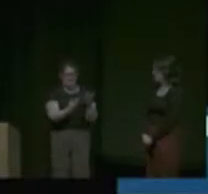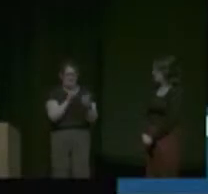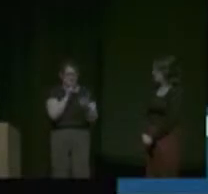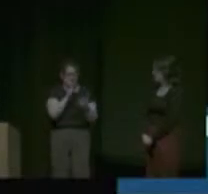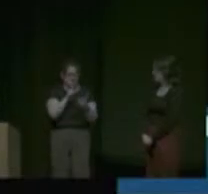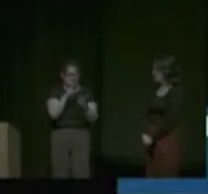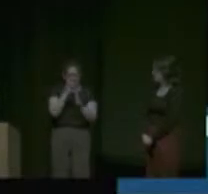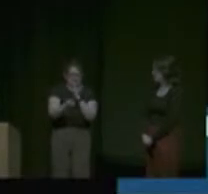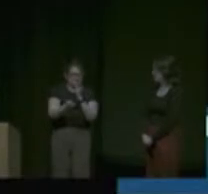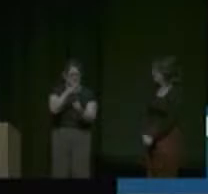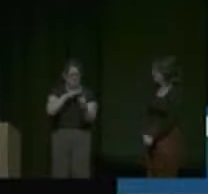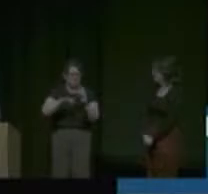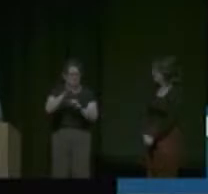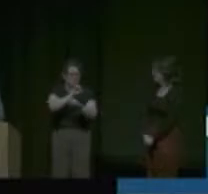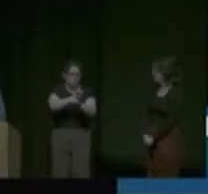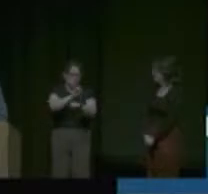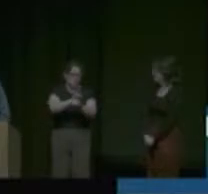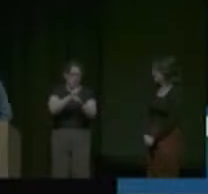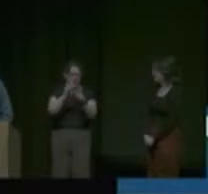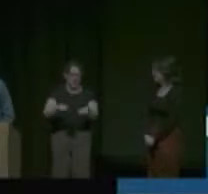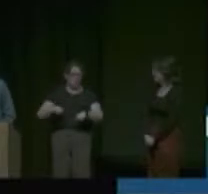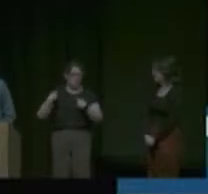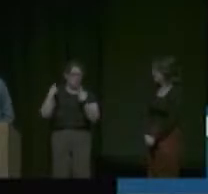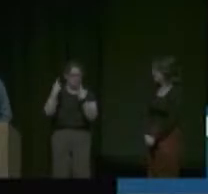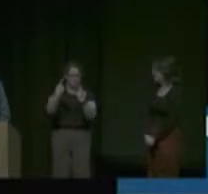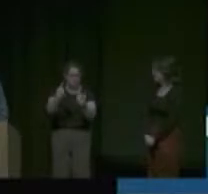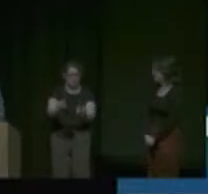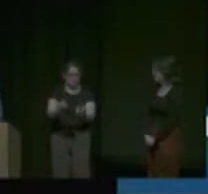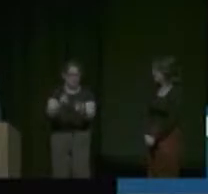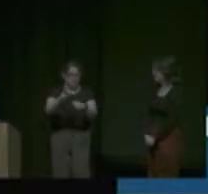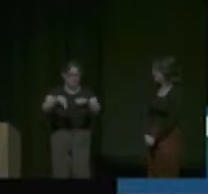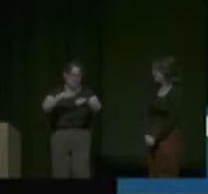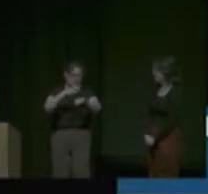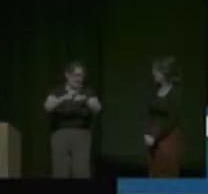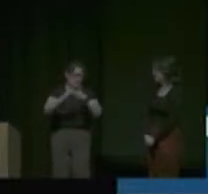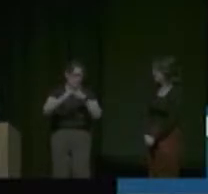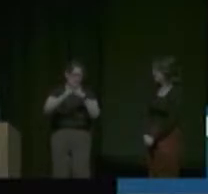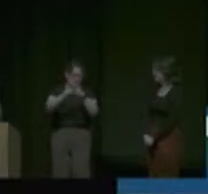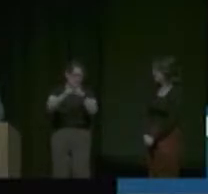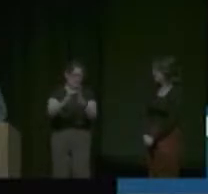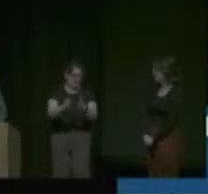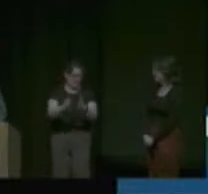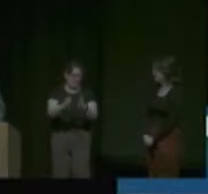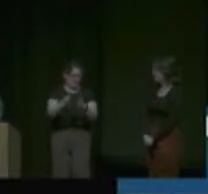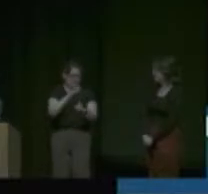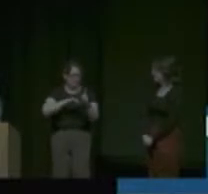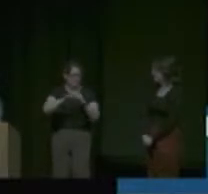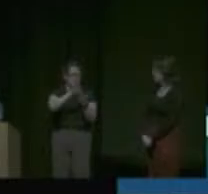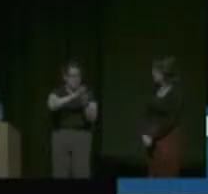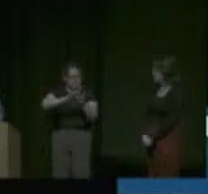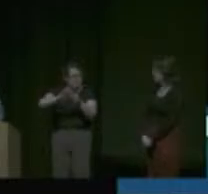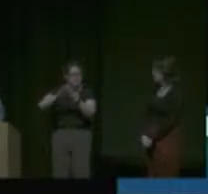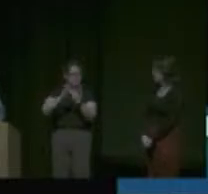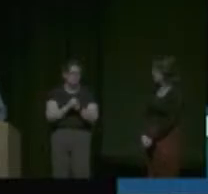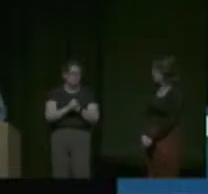into the environmental work, and since then we've been a national leader in environmental cleanup.